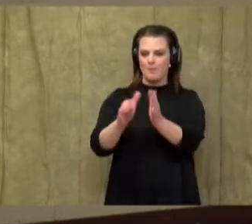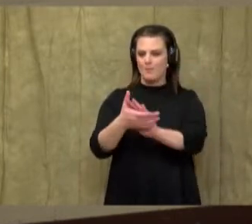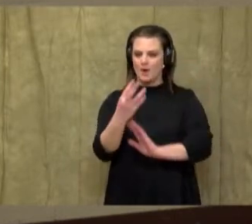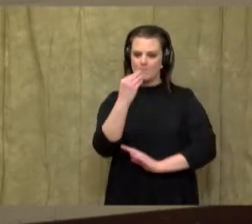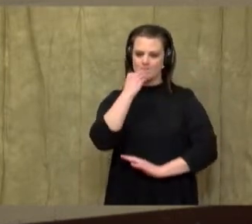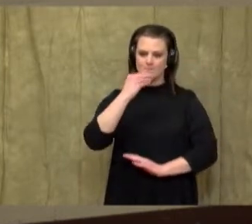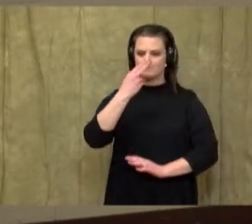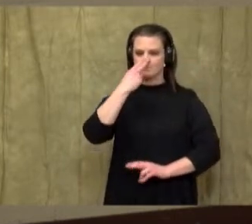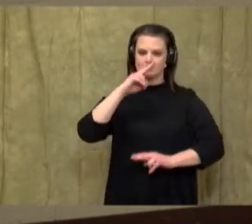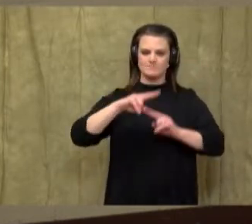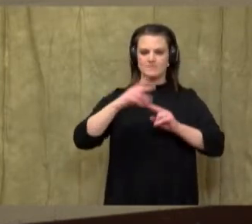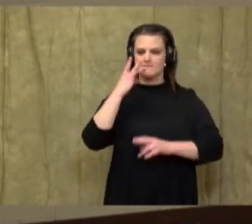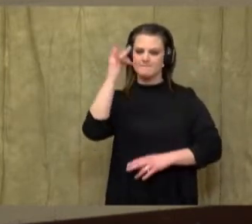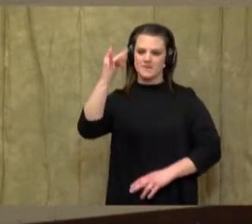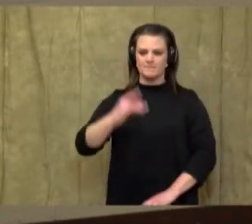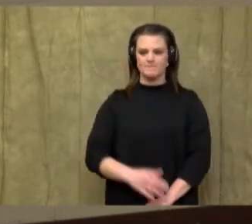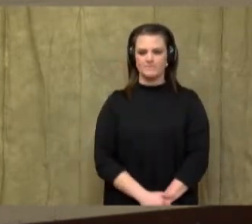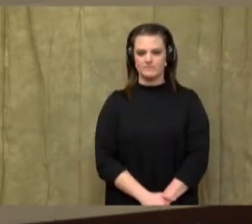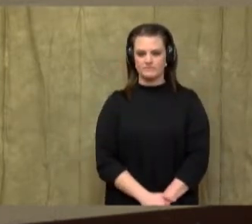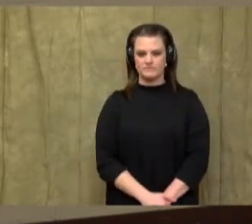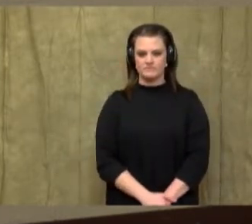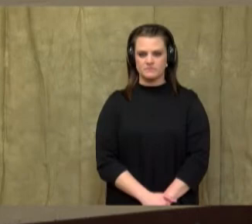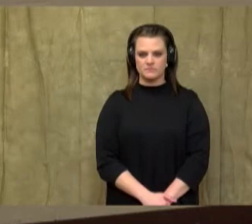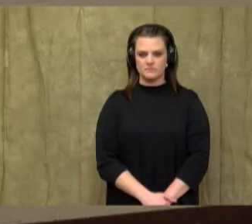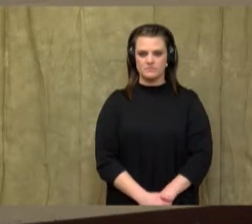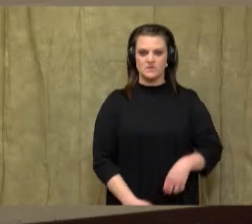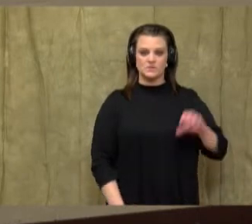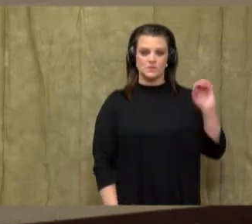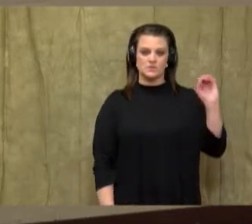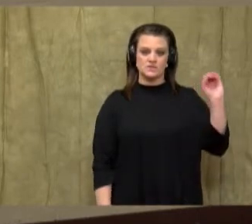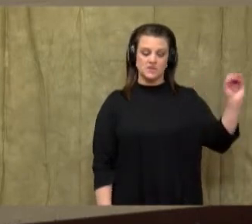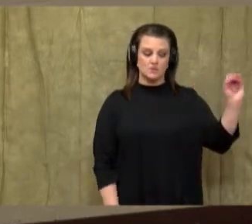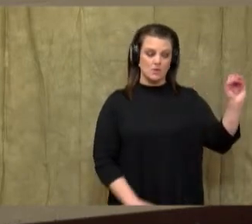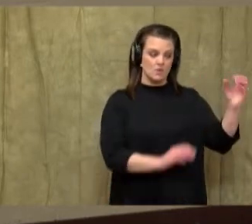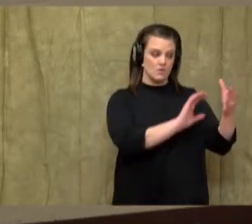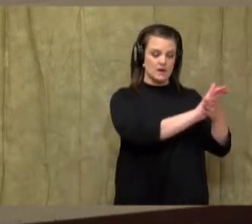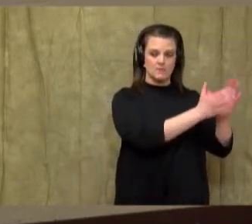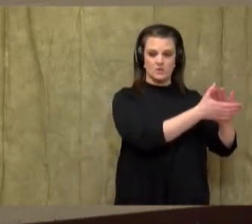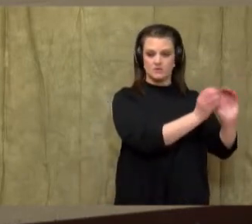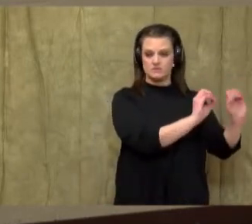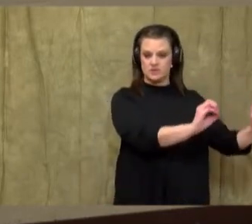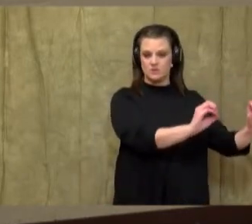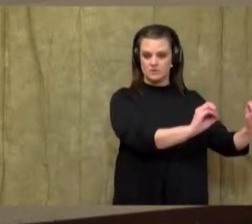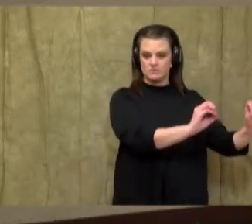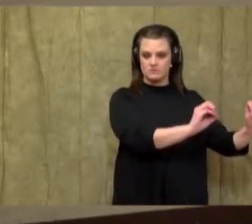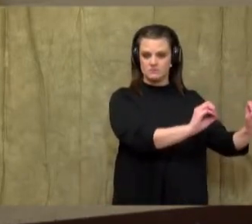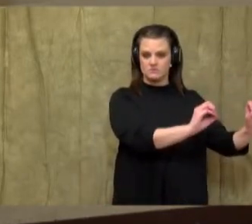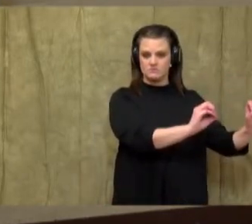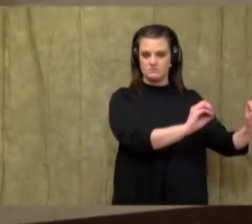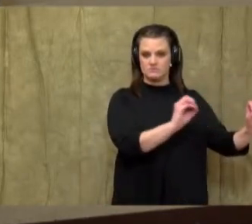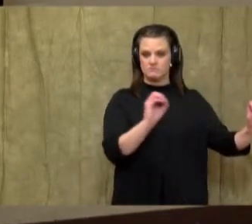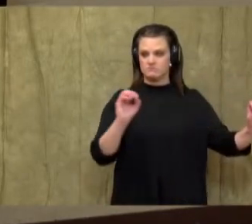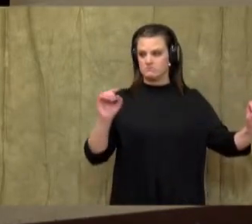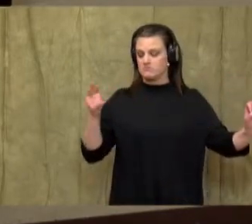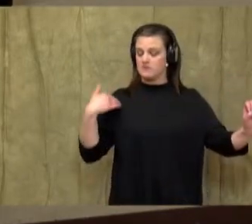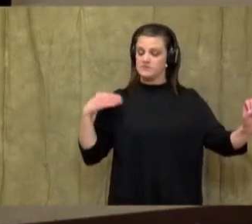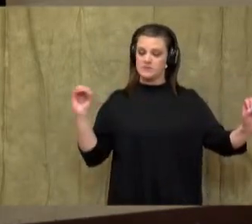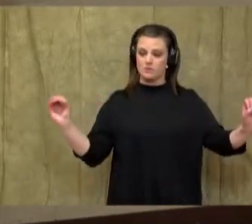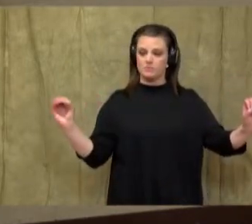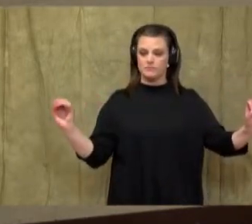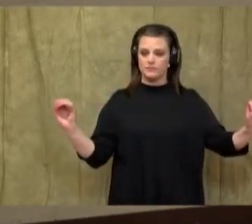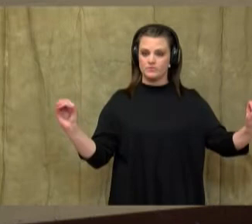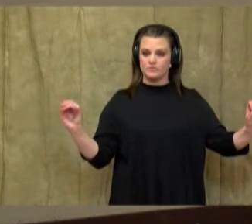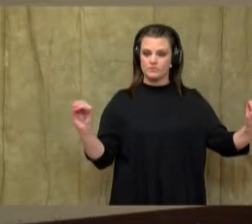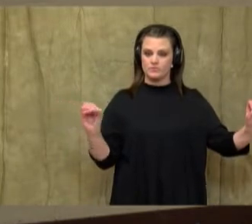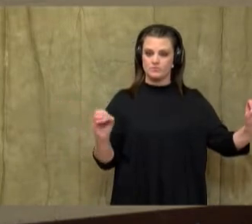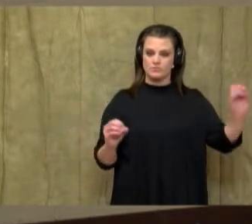yummy. If I have 0 hamburgers, I'm going to have a 0 here. If